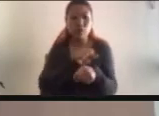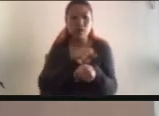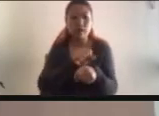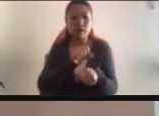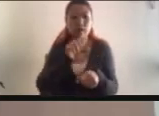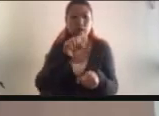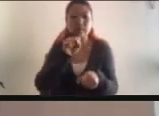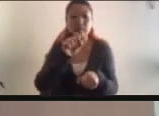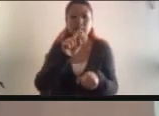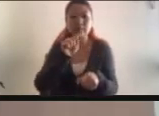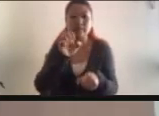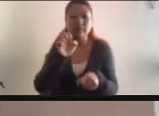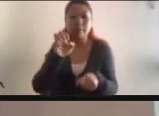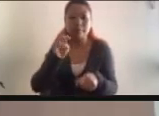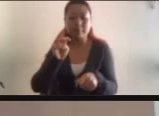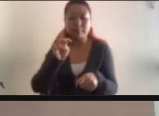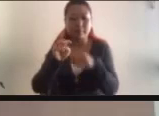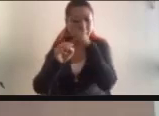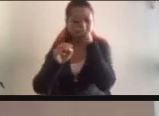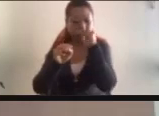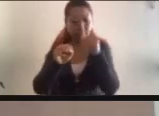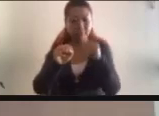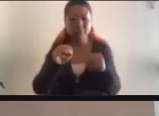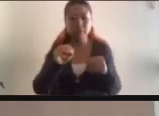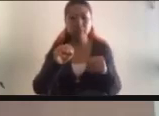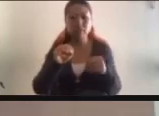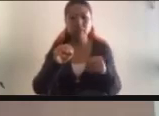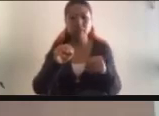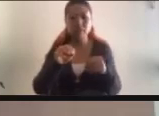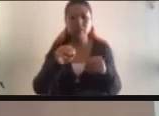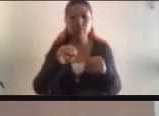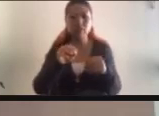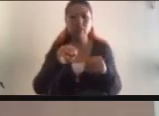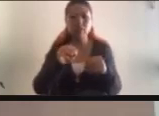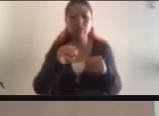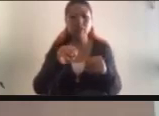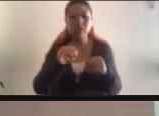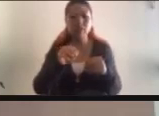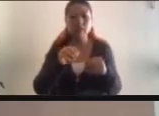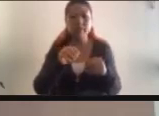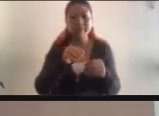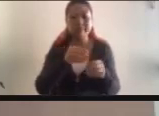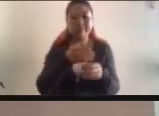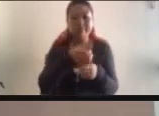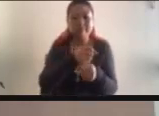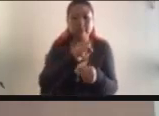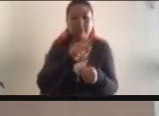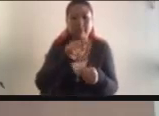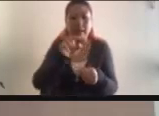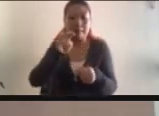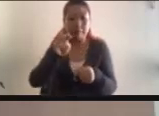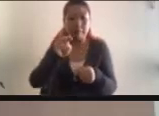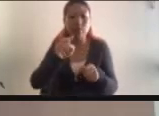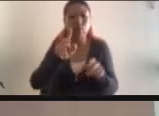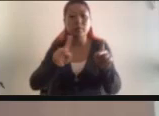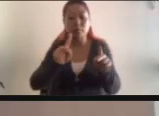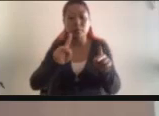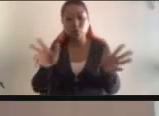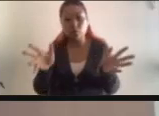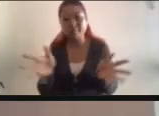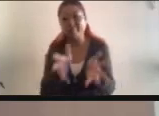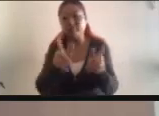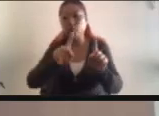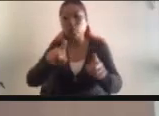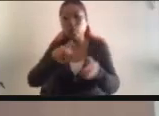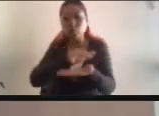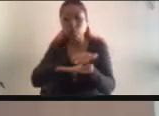pipeline, encouraging our employees to go into the schools to help with